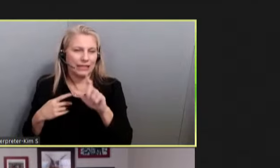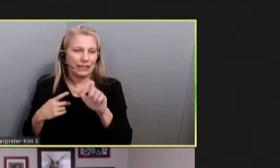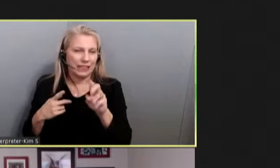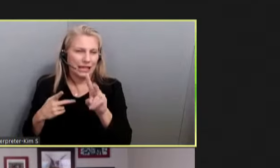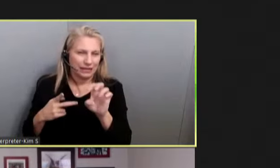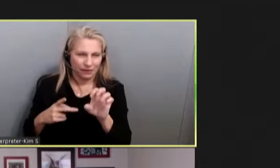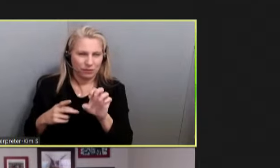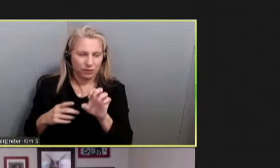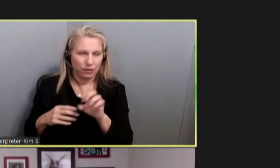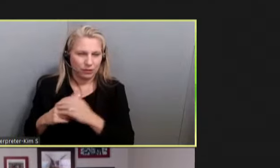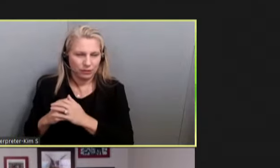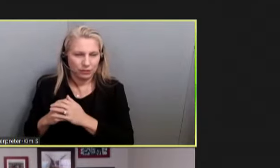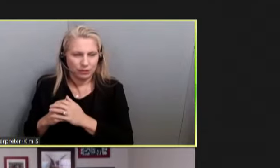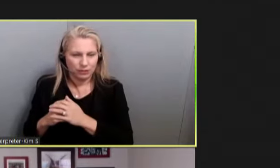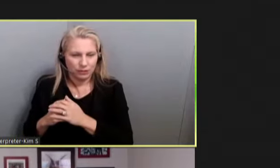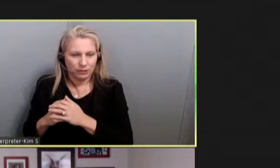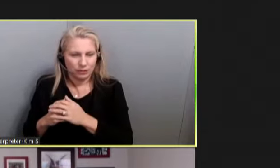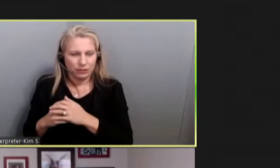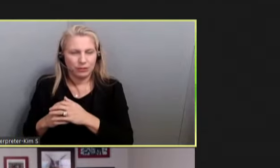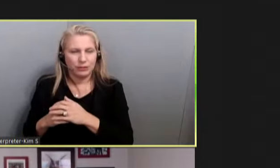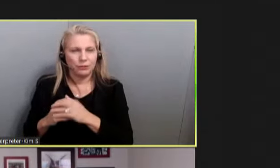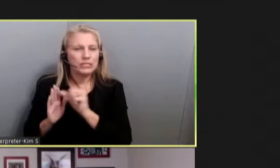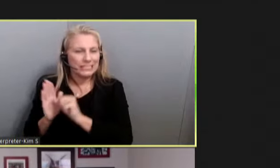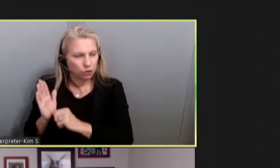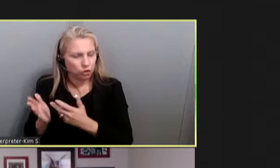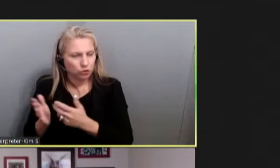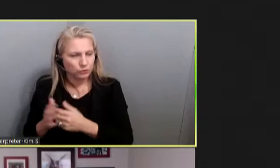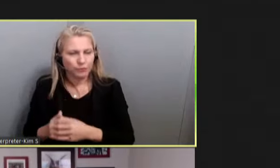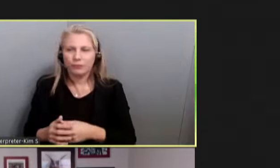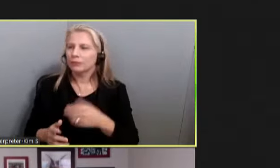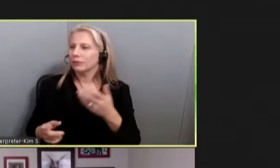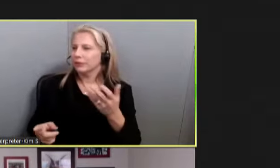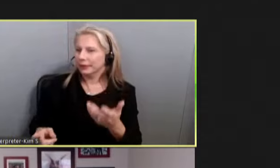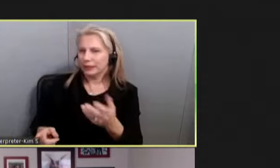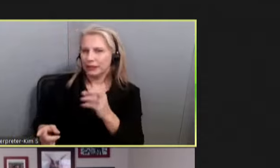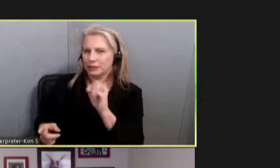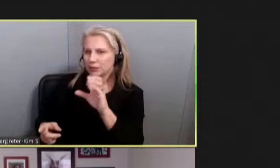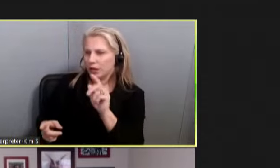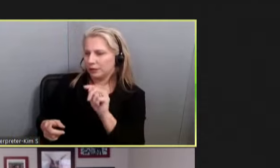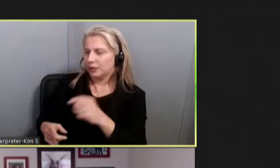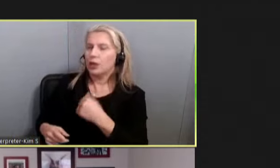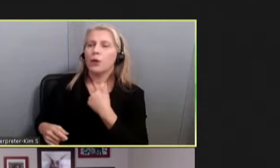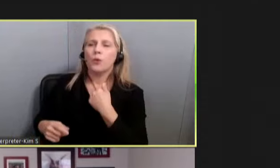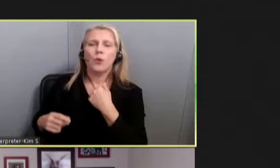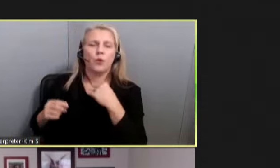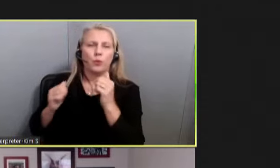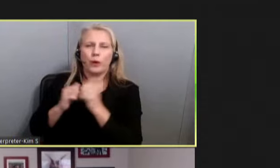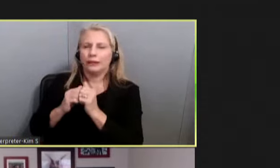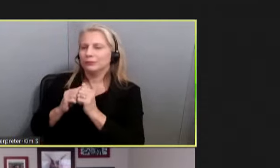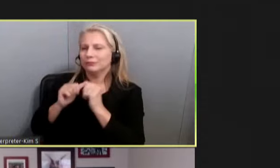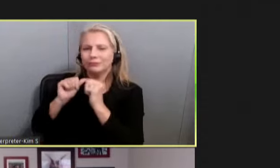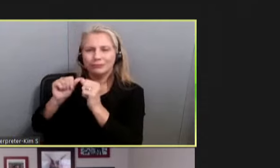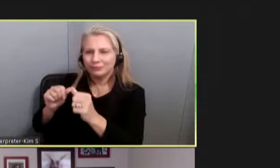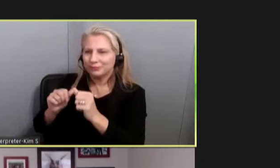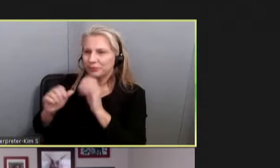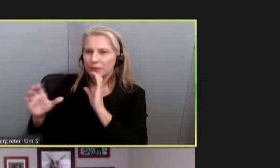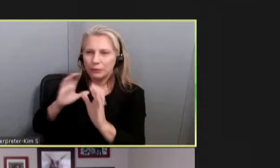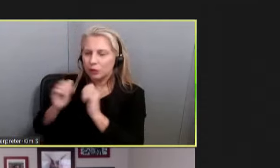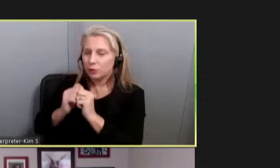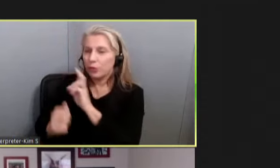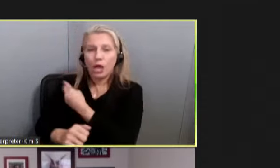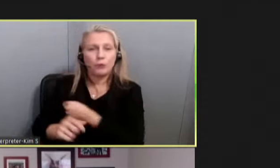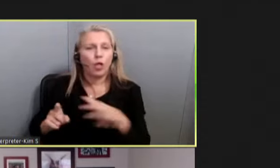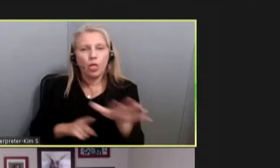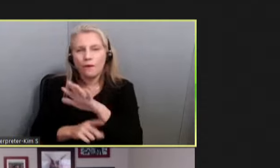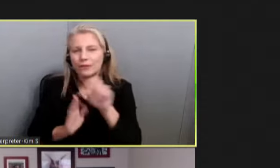Meg, I think we're in constant communication with hospital leaders across the state and really trying to